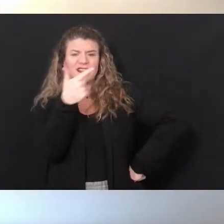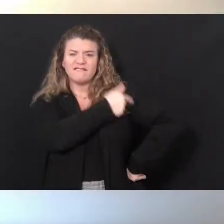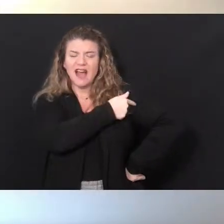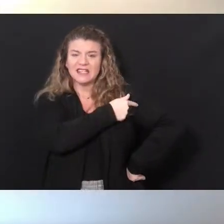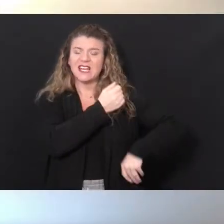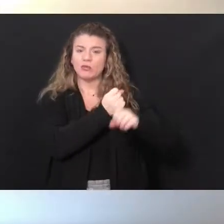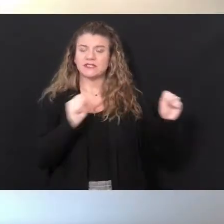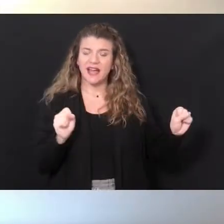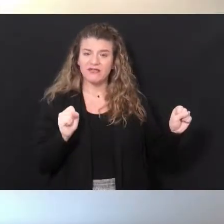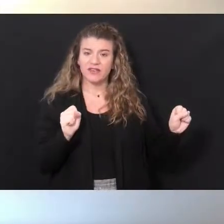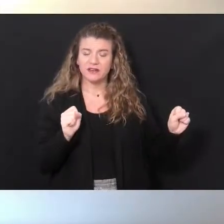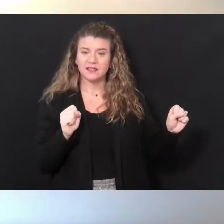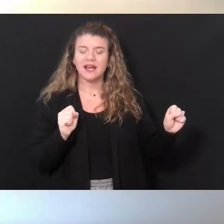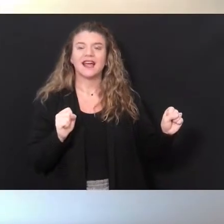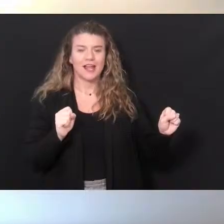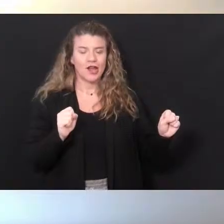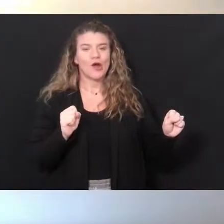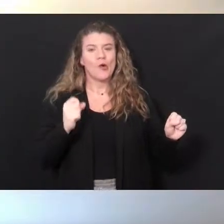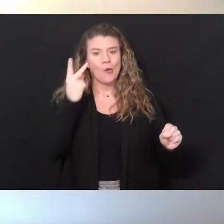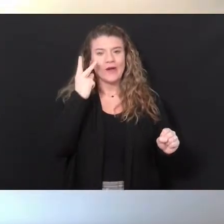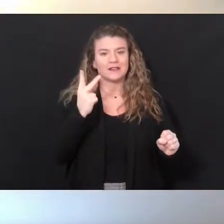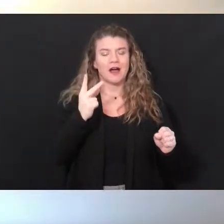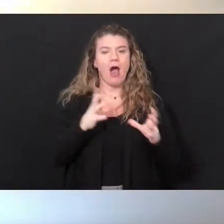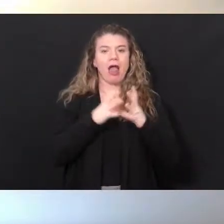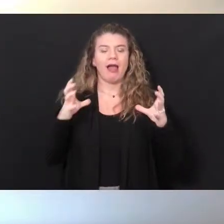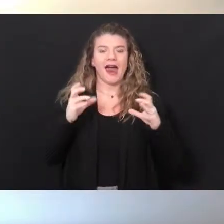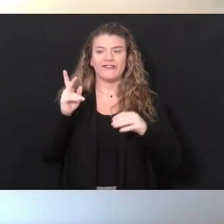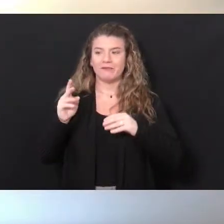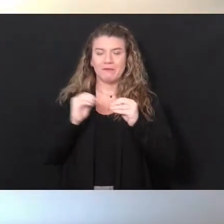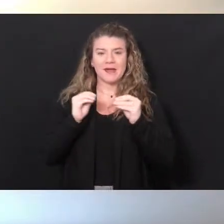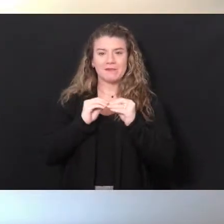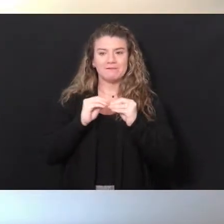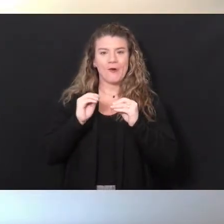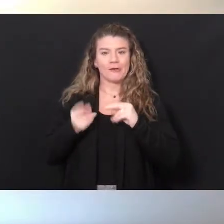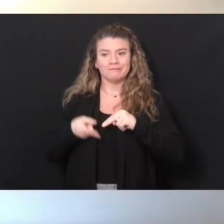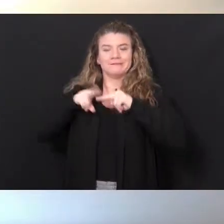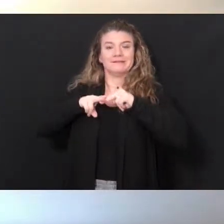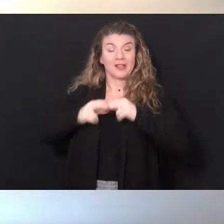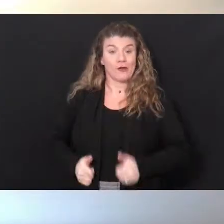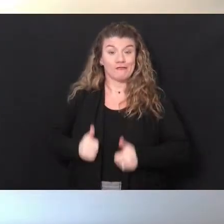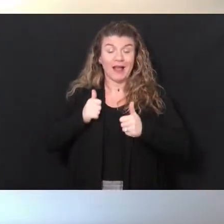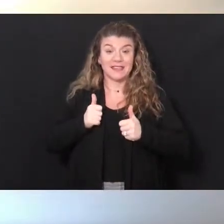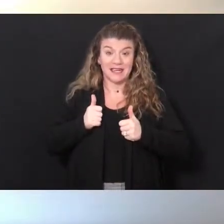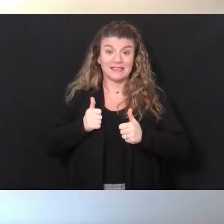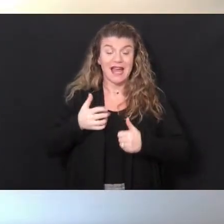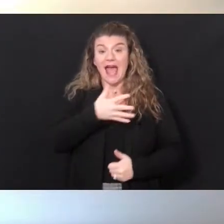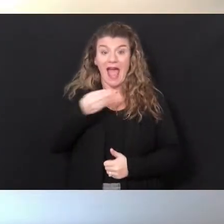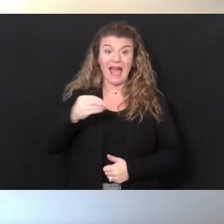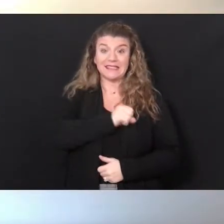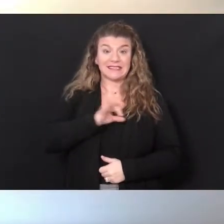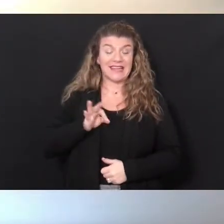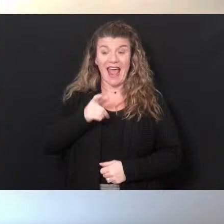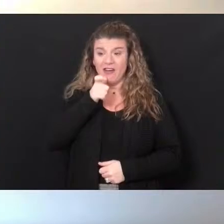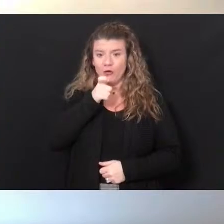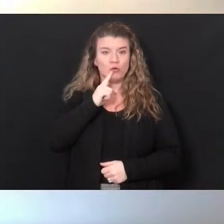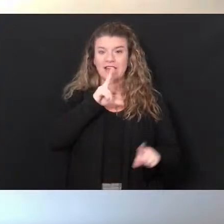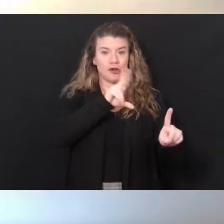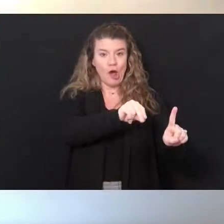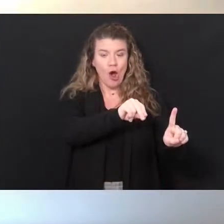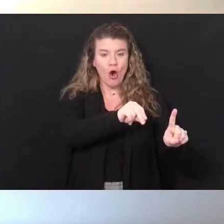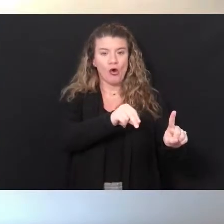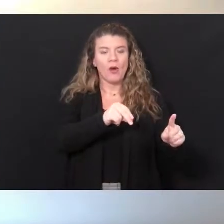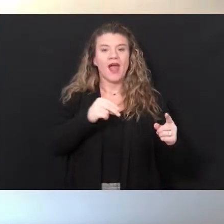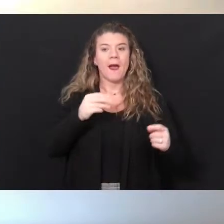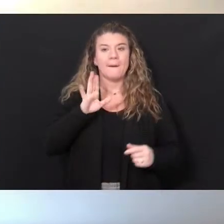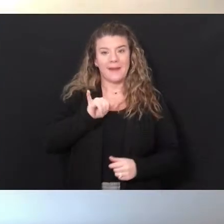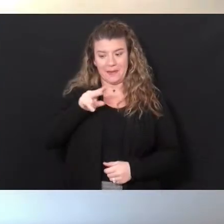vaccine was safe, we saw a significant increase in both residents who had not taken it and staff who want to